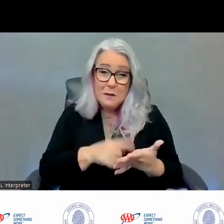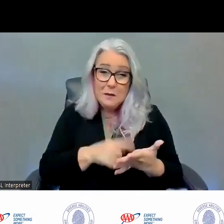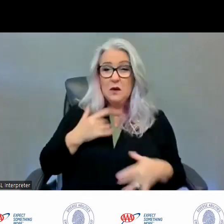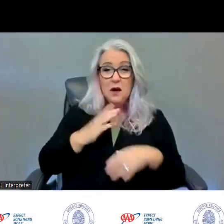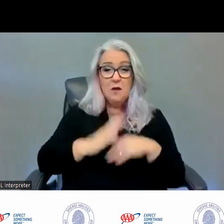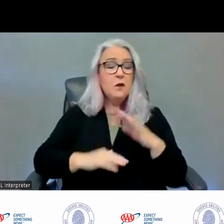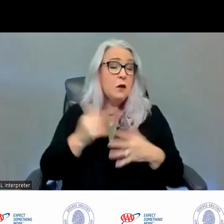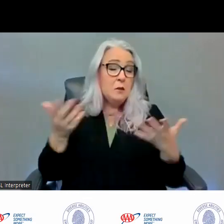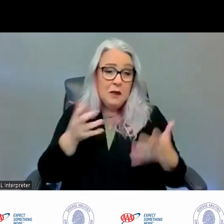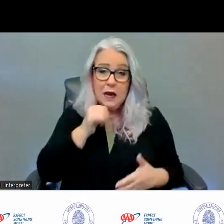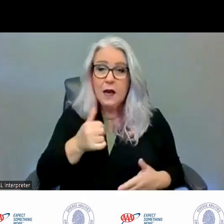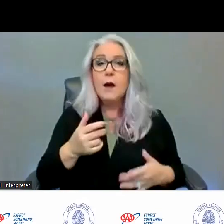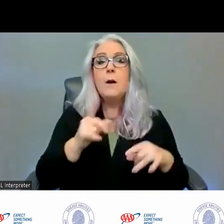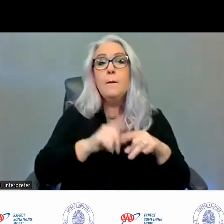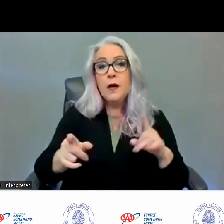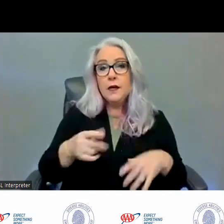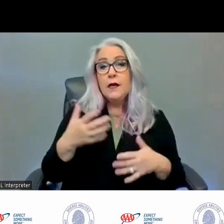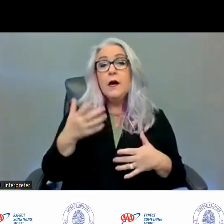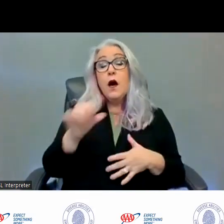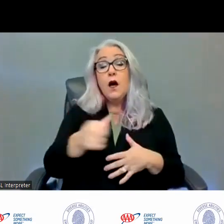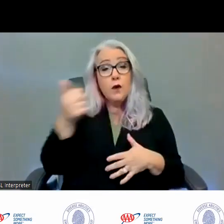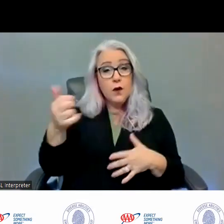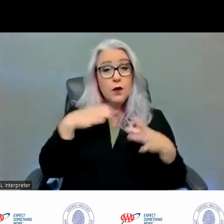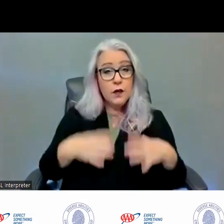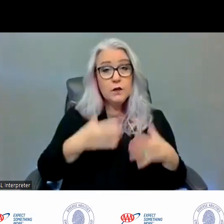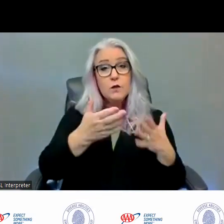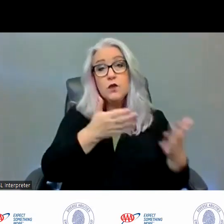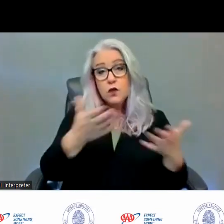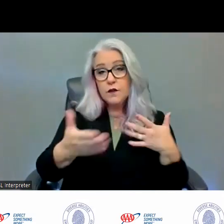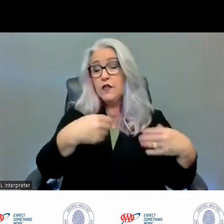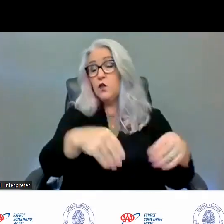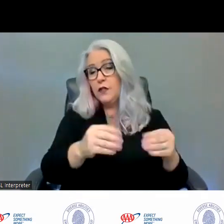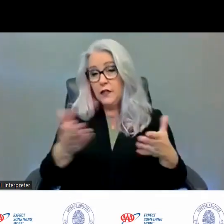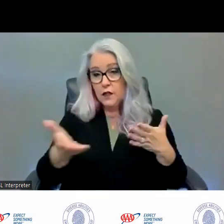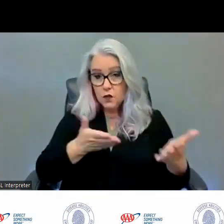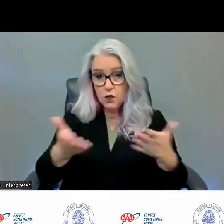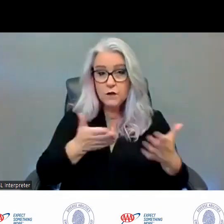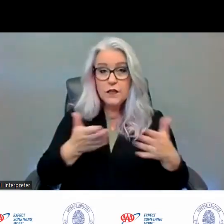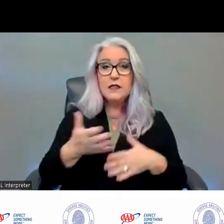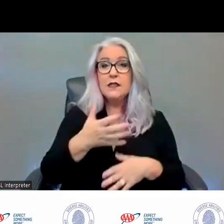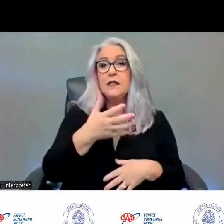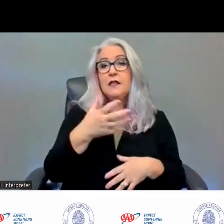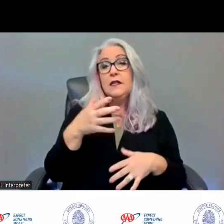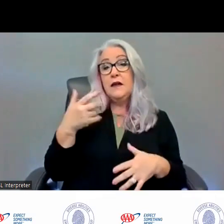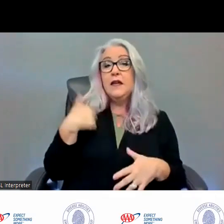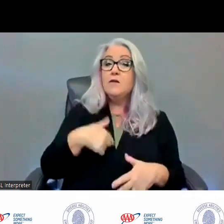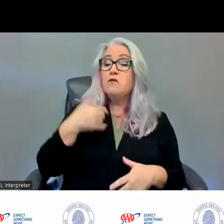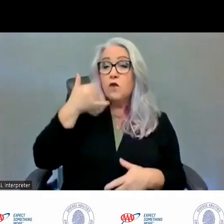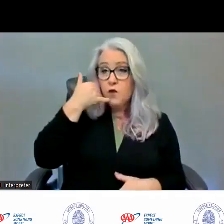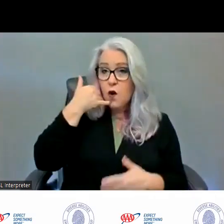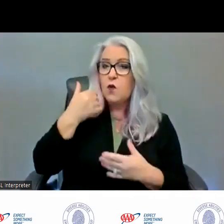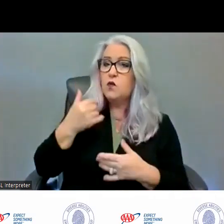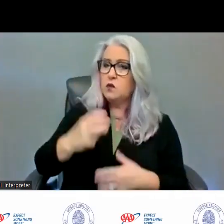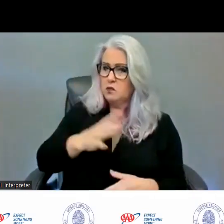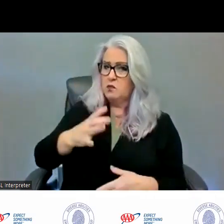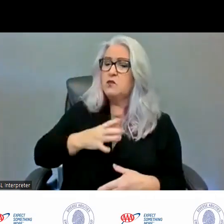retail, service industry, that type of skills, associates is preferred. Phone etiquette, we have both full-time